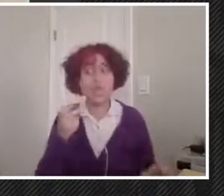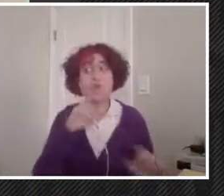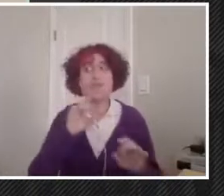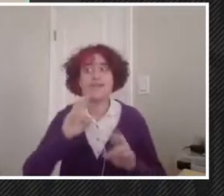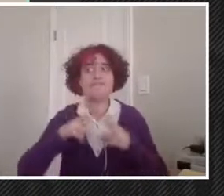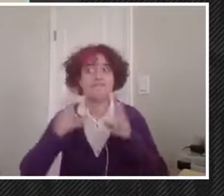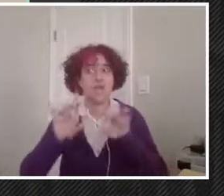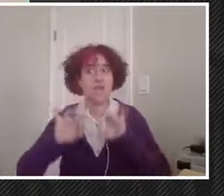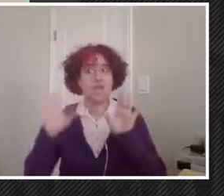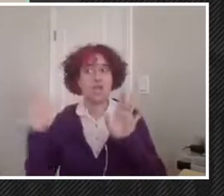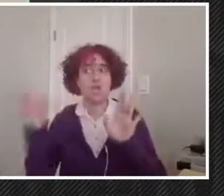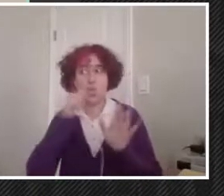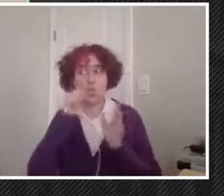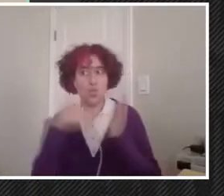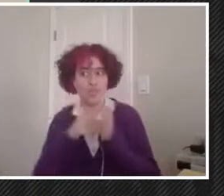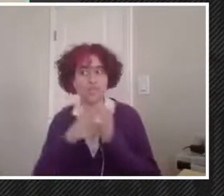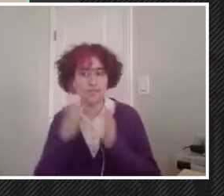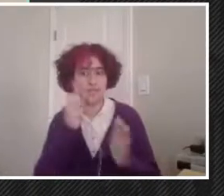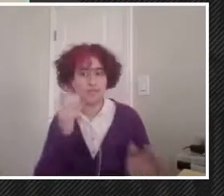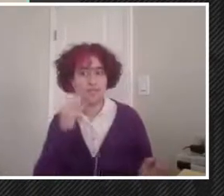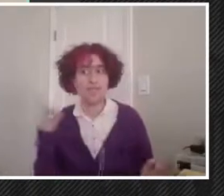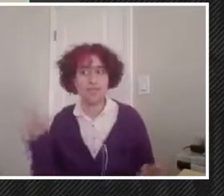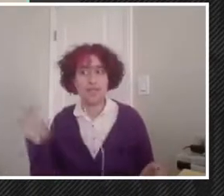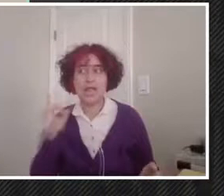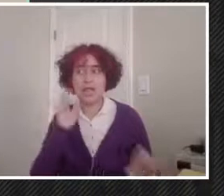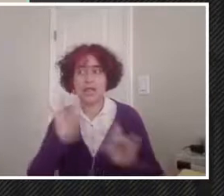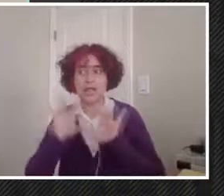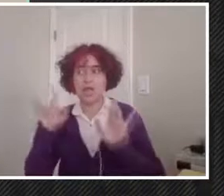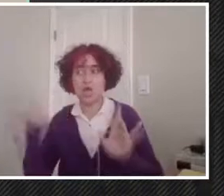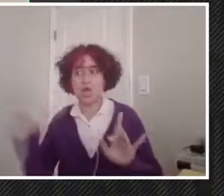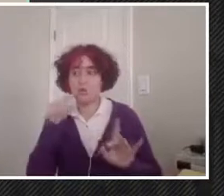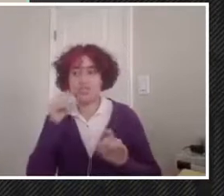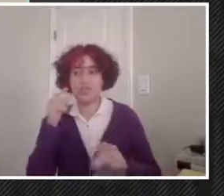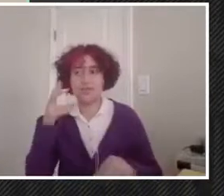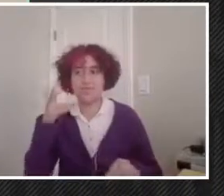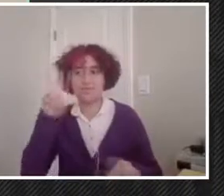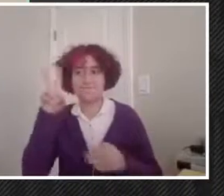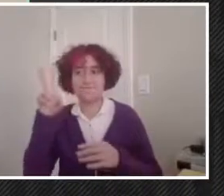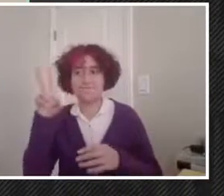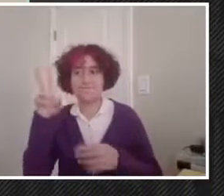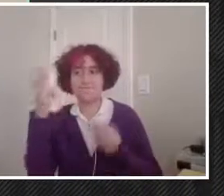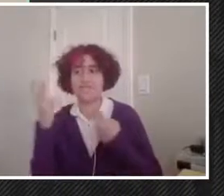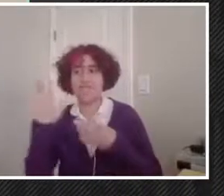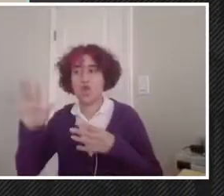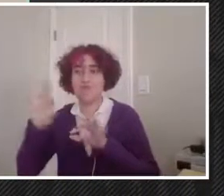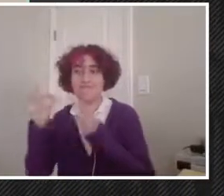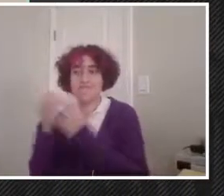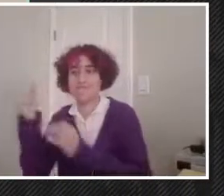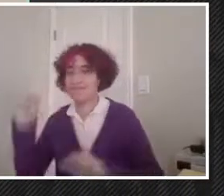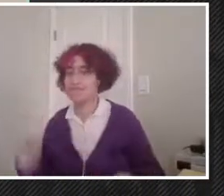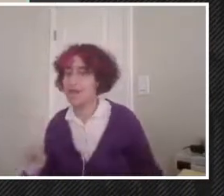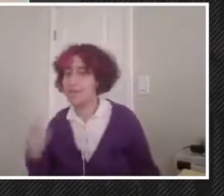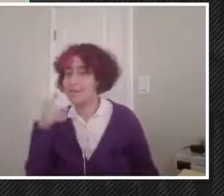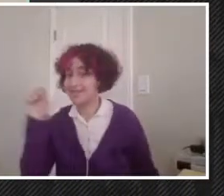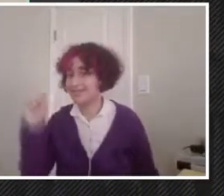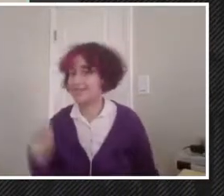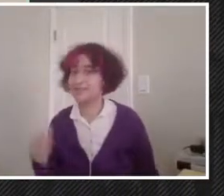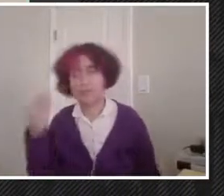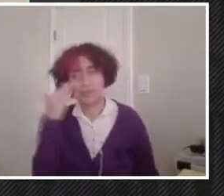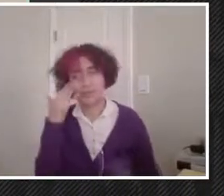ever more clear to her than it was whenever she visited her family in the South, because at least the South, you knew, quote unquote, your place. In the